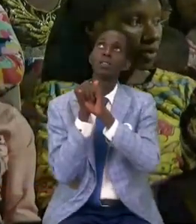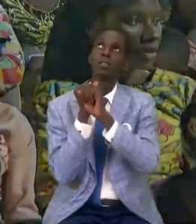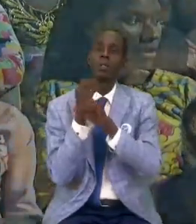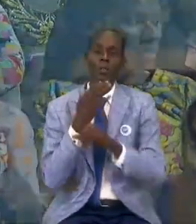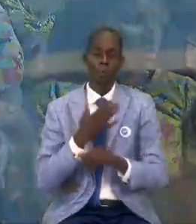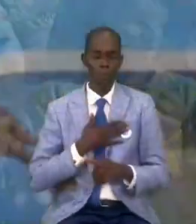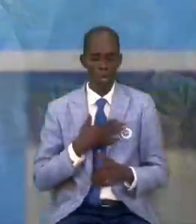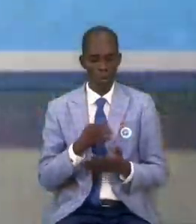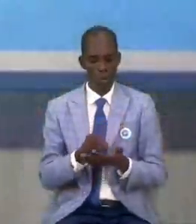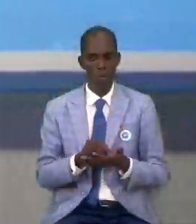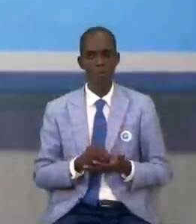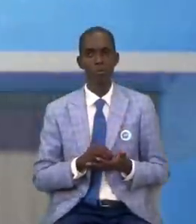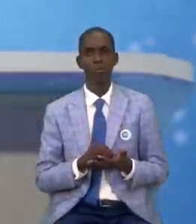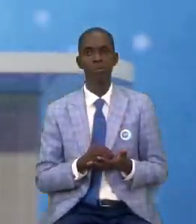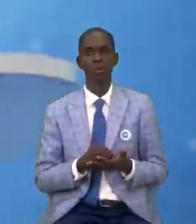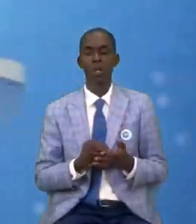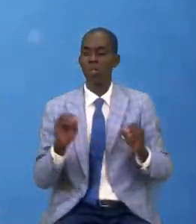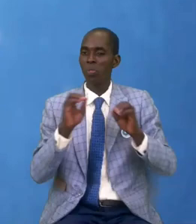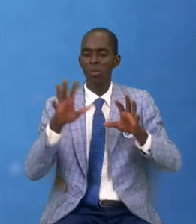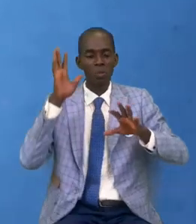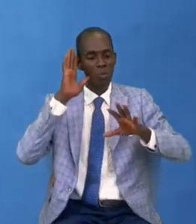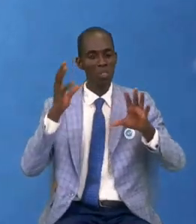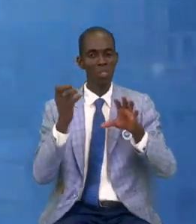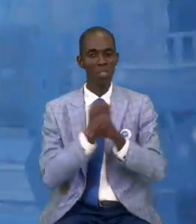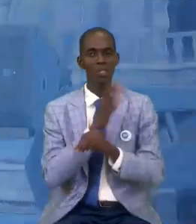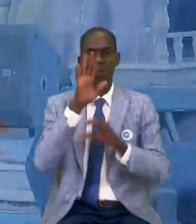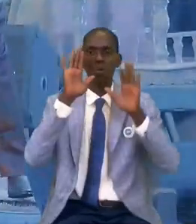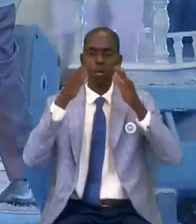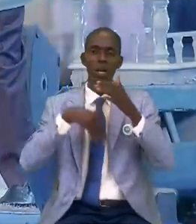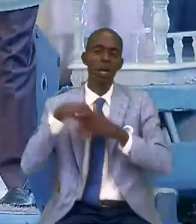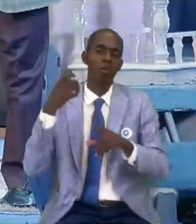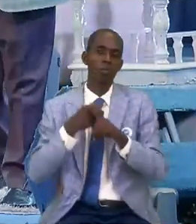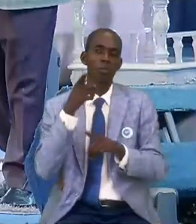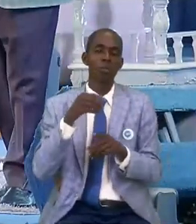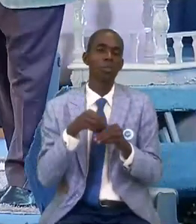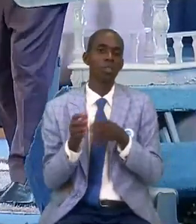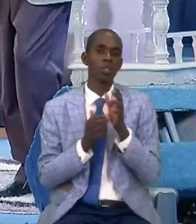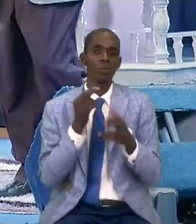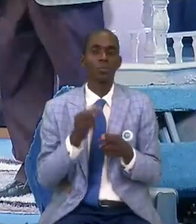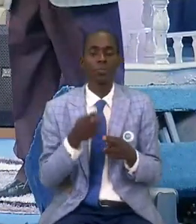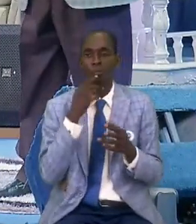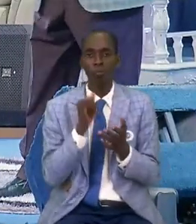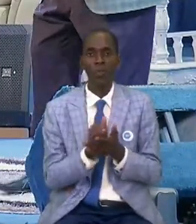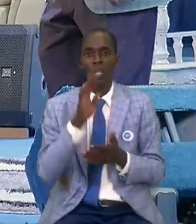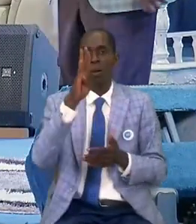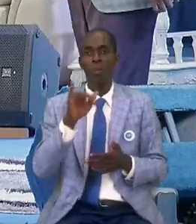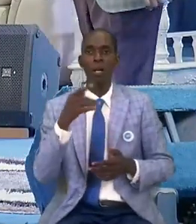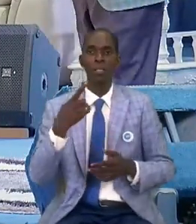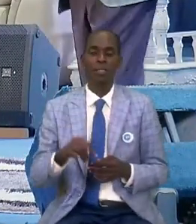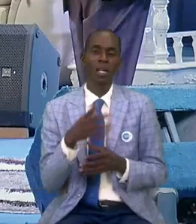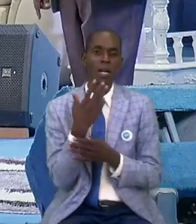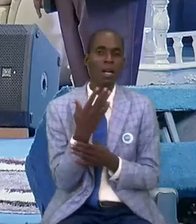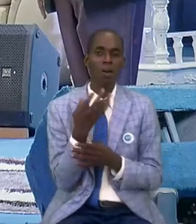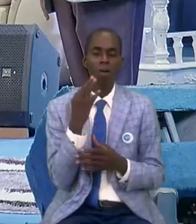you in Jesus' name. It says, by the hand of the apostles were many signs and wonders